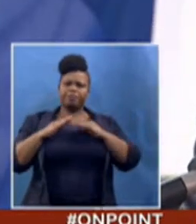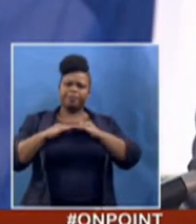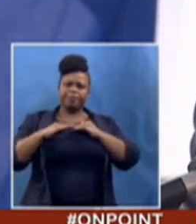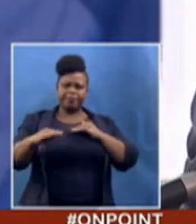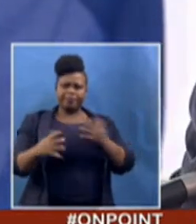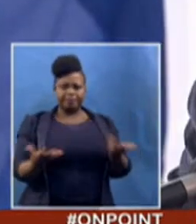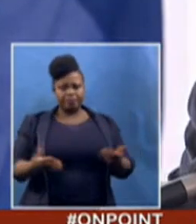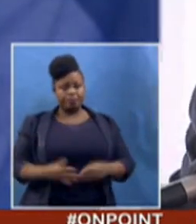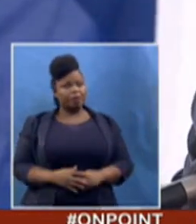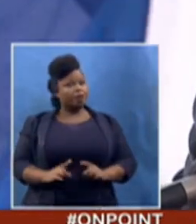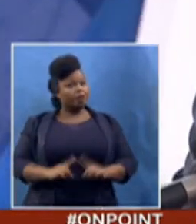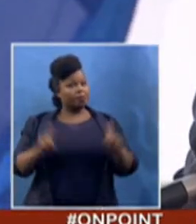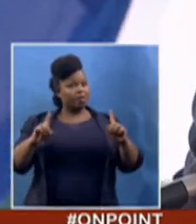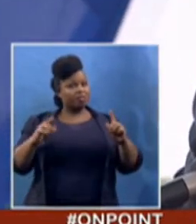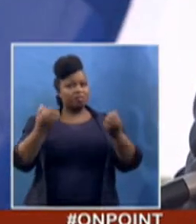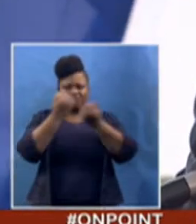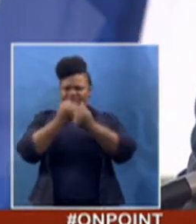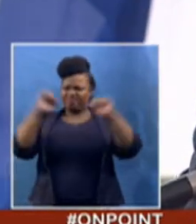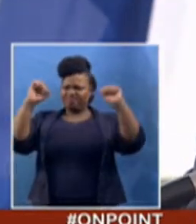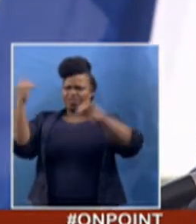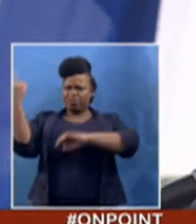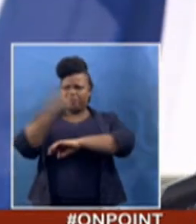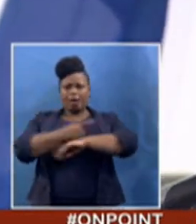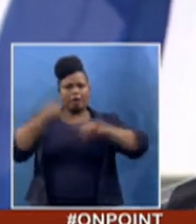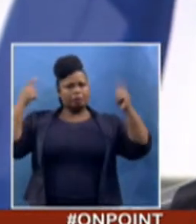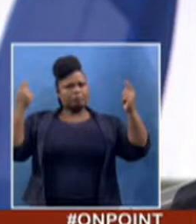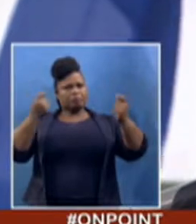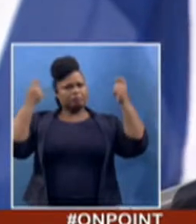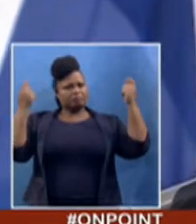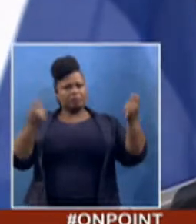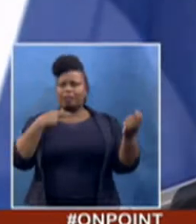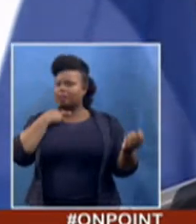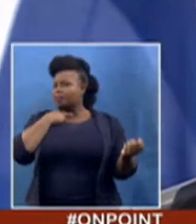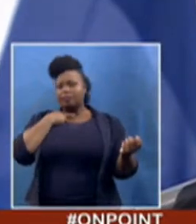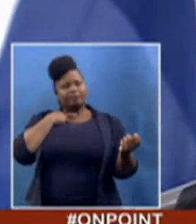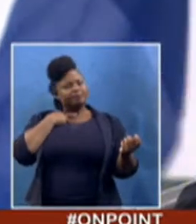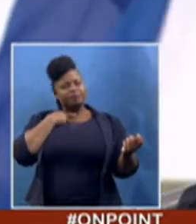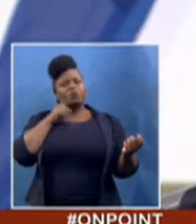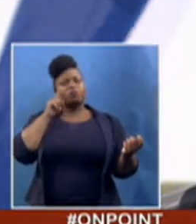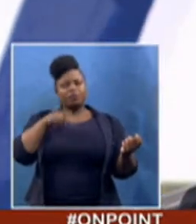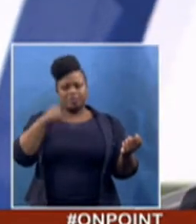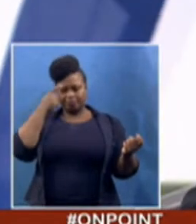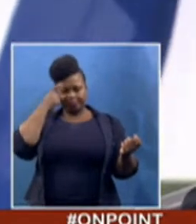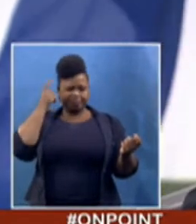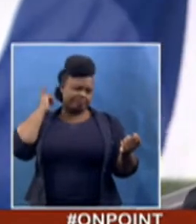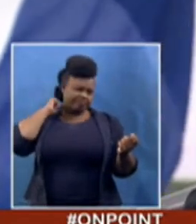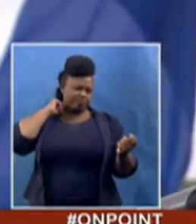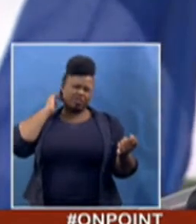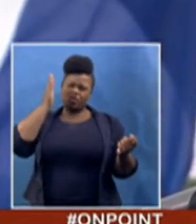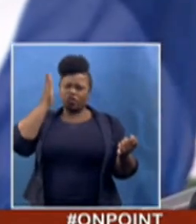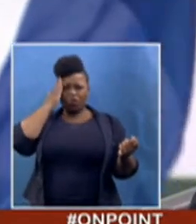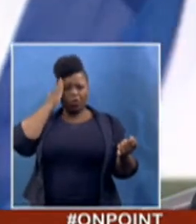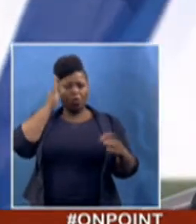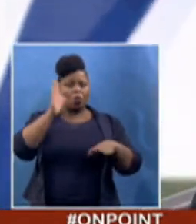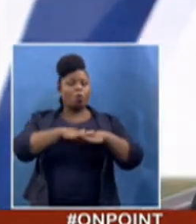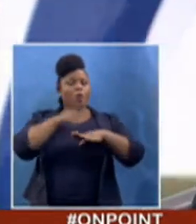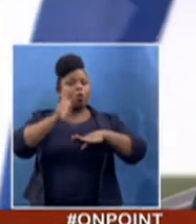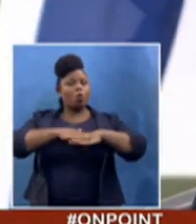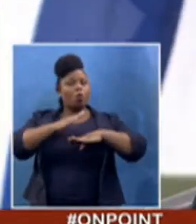Day without acknowledging how much further we still need to